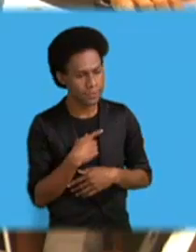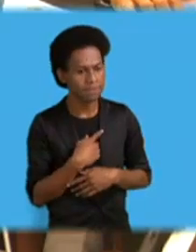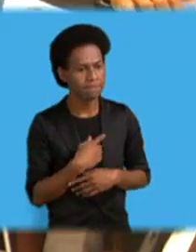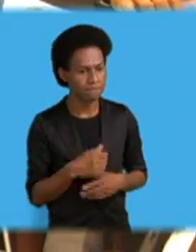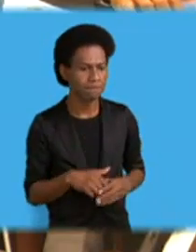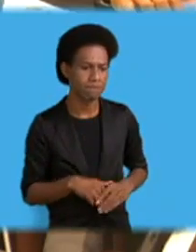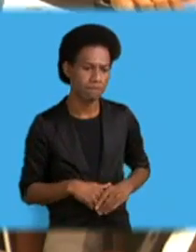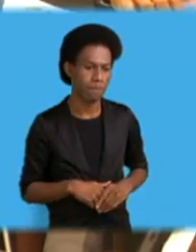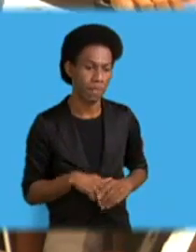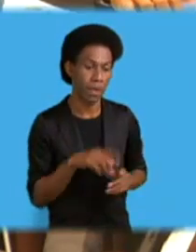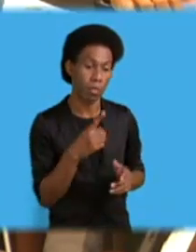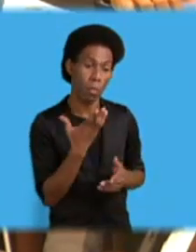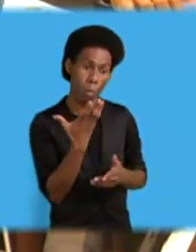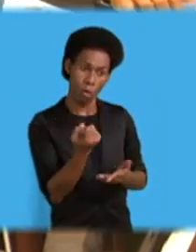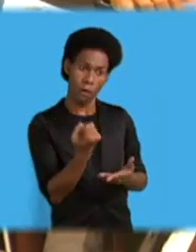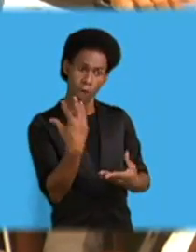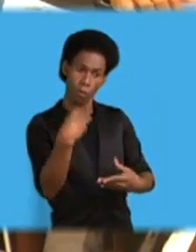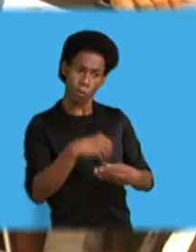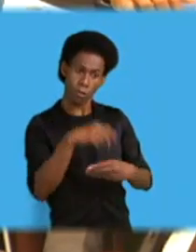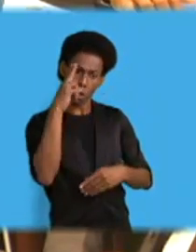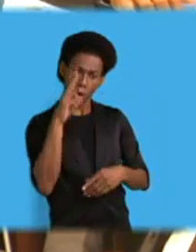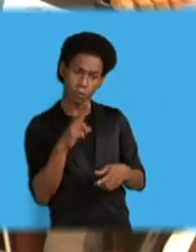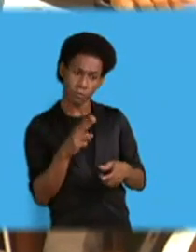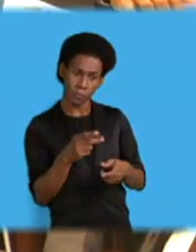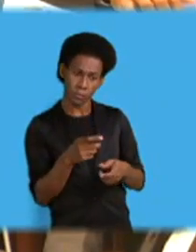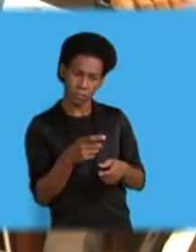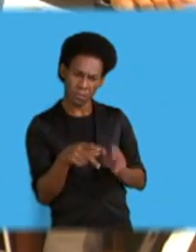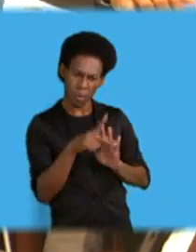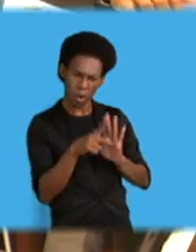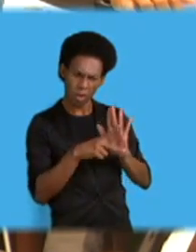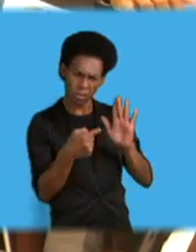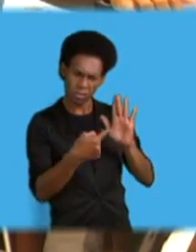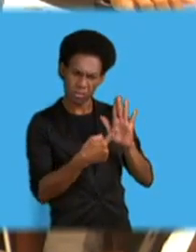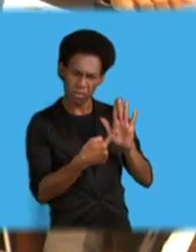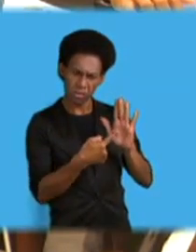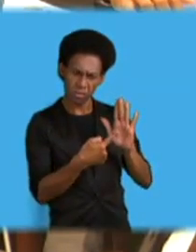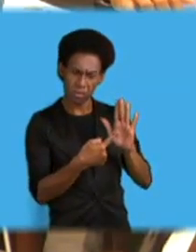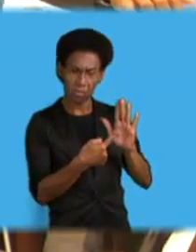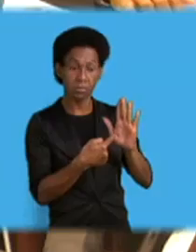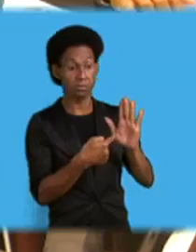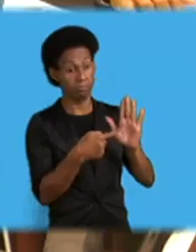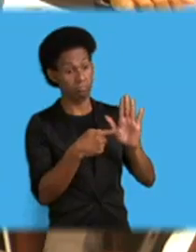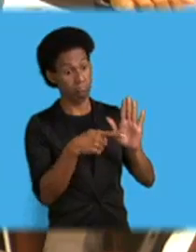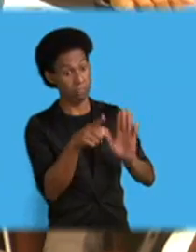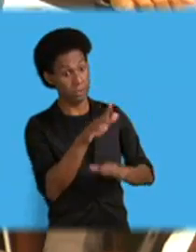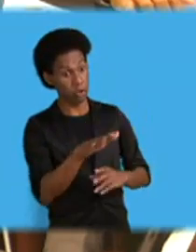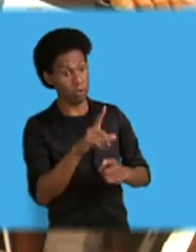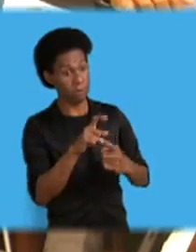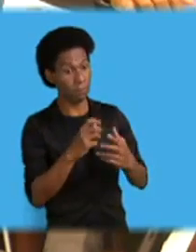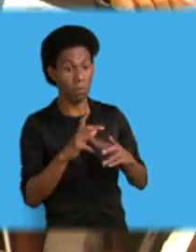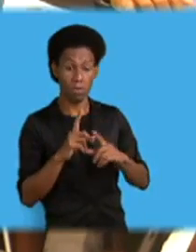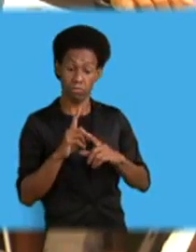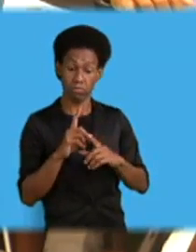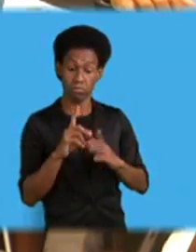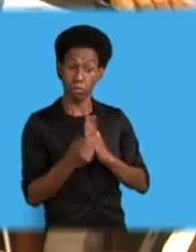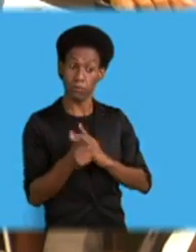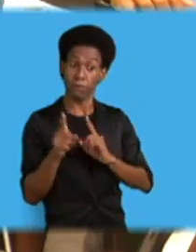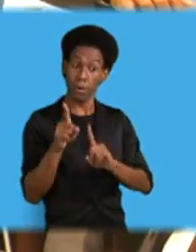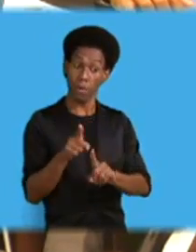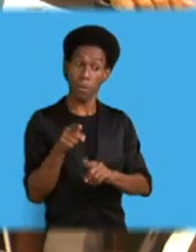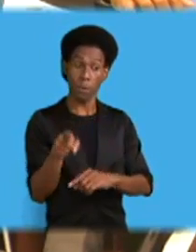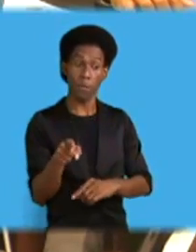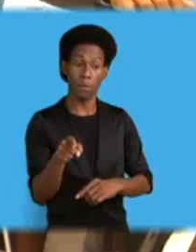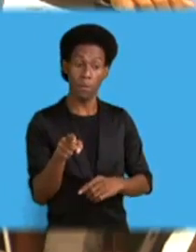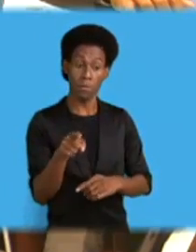national land use policy related to all his ministry's projects and initiatives, and if so, can it be tabled in this